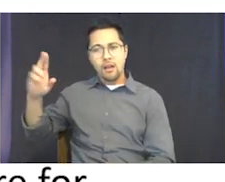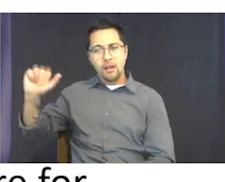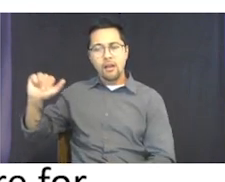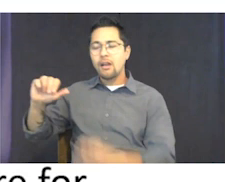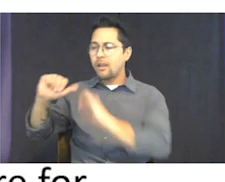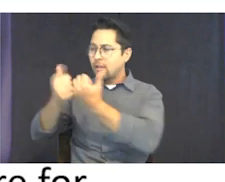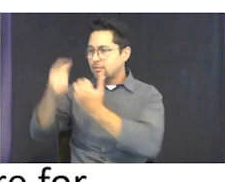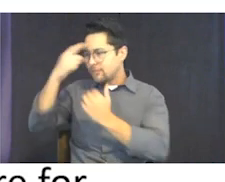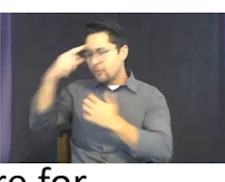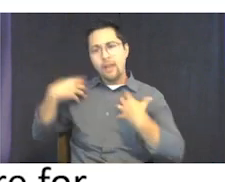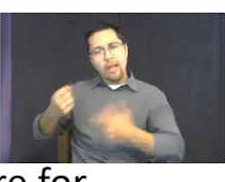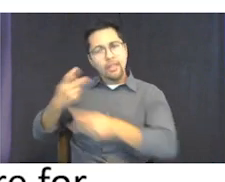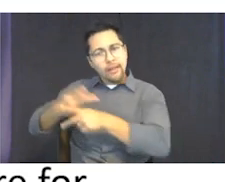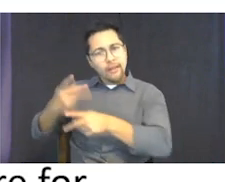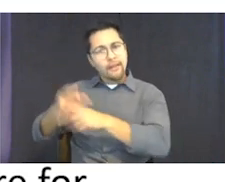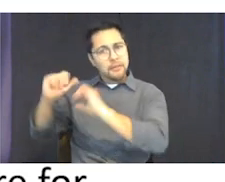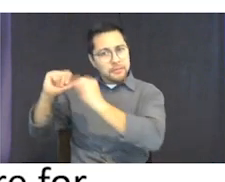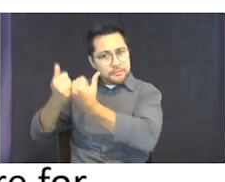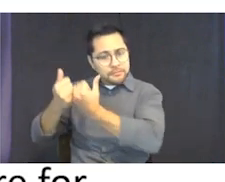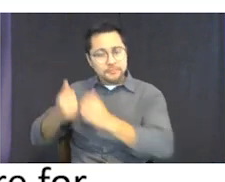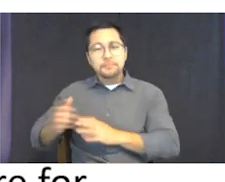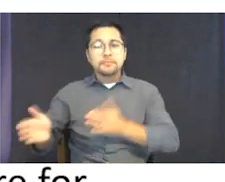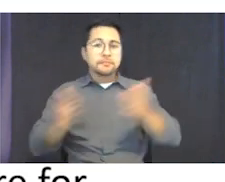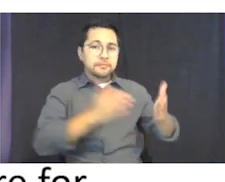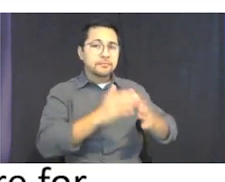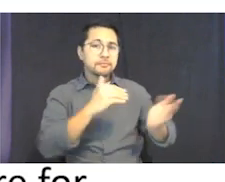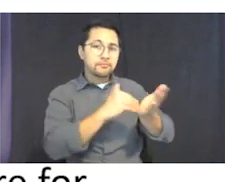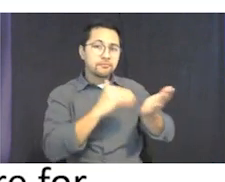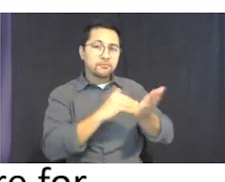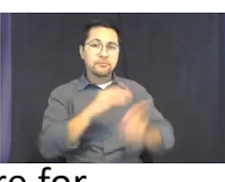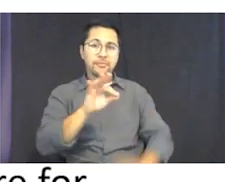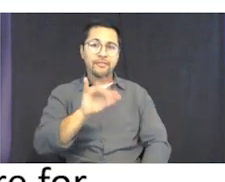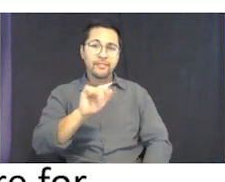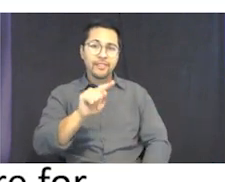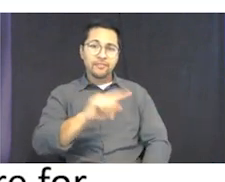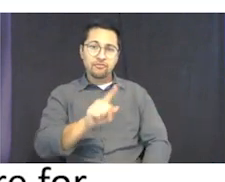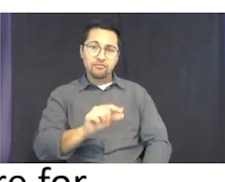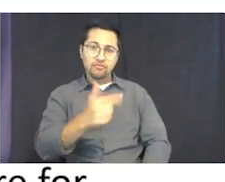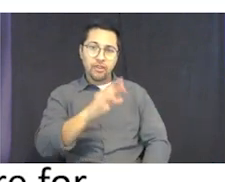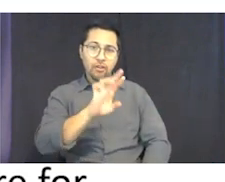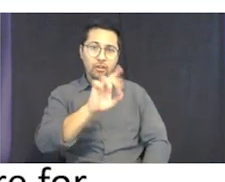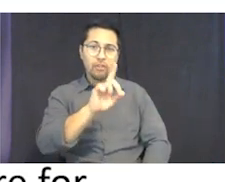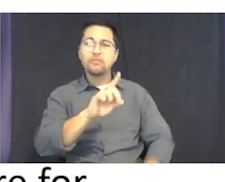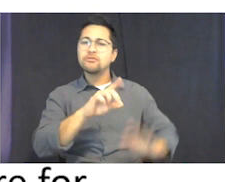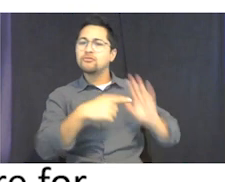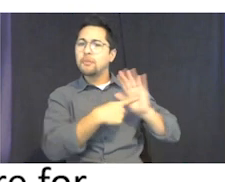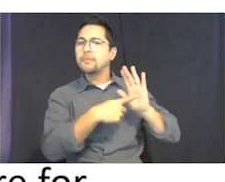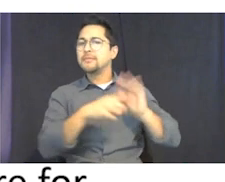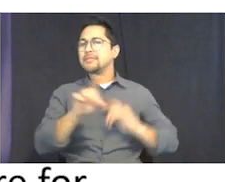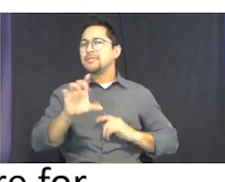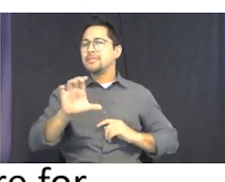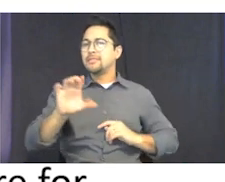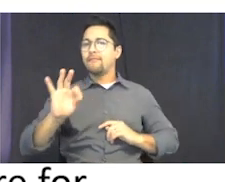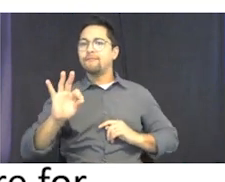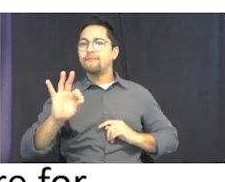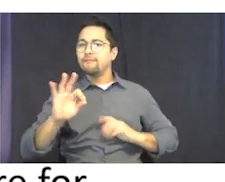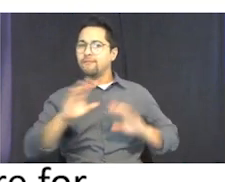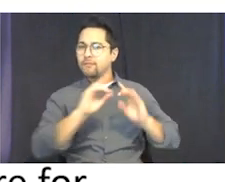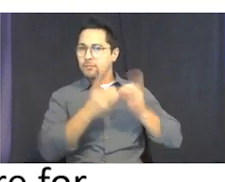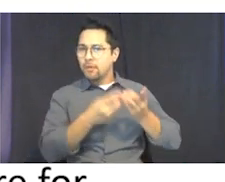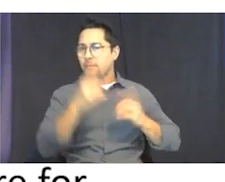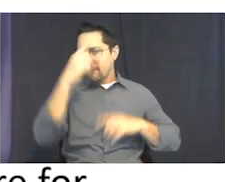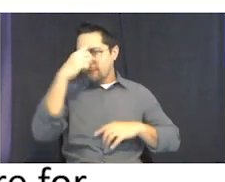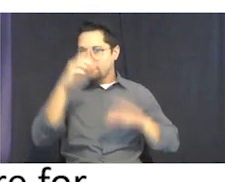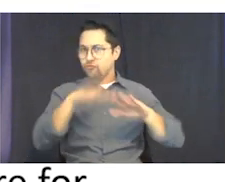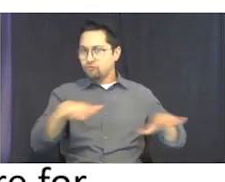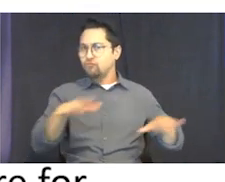Healthcare Administration, and Dr. Fitzgerald will represent DCF, Department of Children and Families.